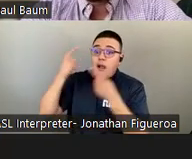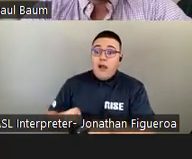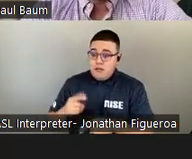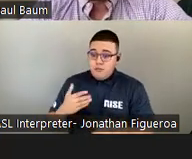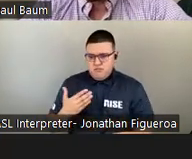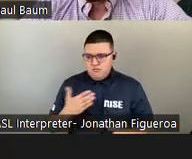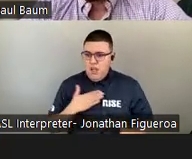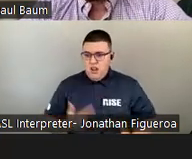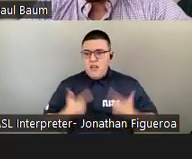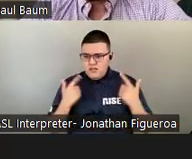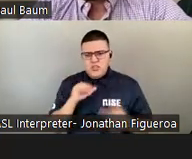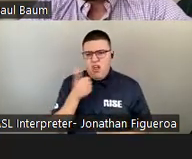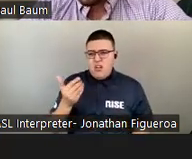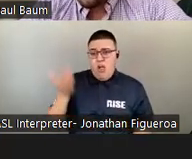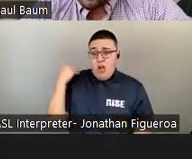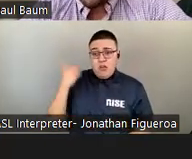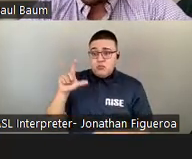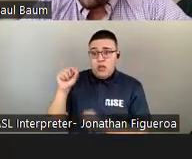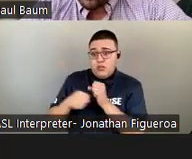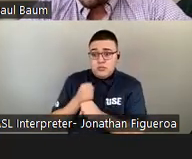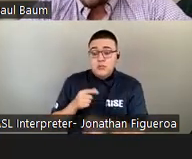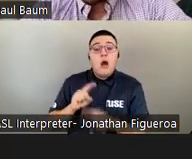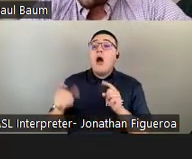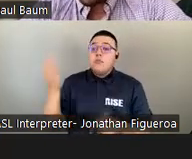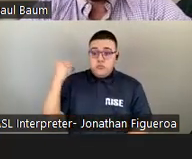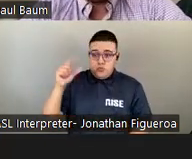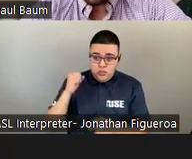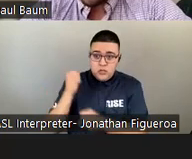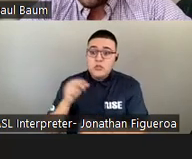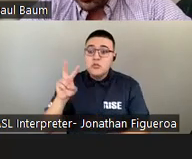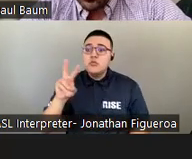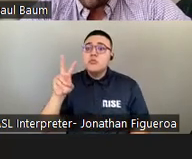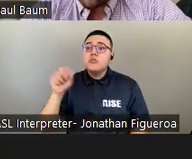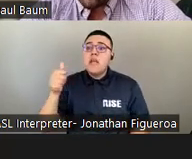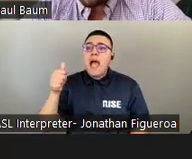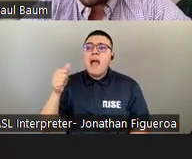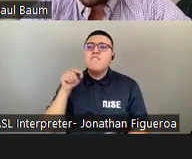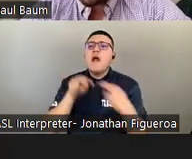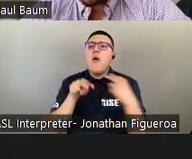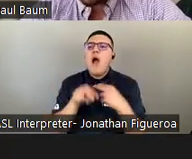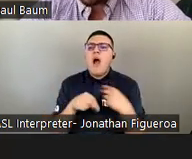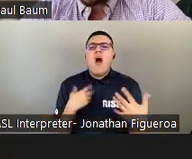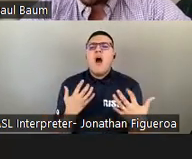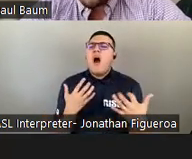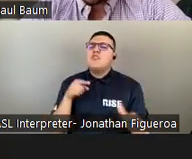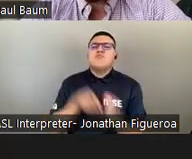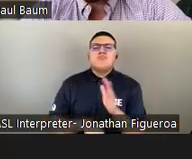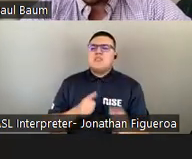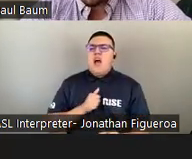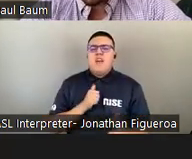ago, looking over the 210 freeway and contemplating ended it all.